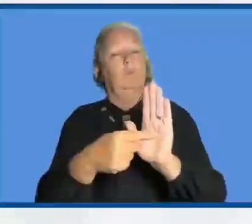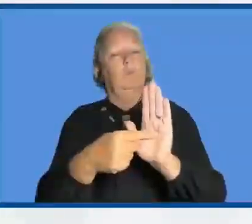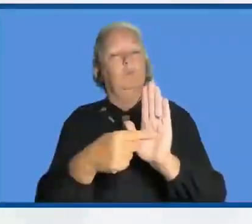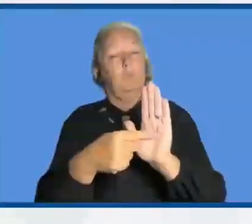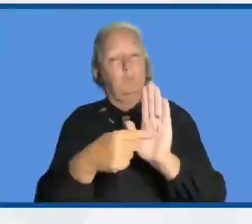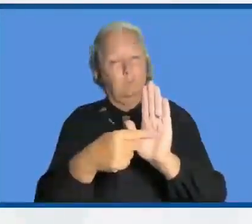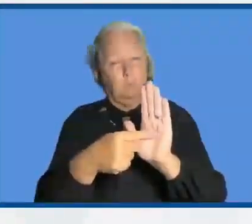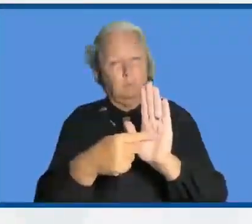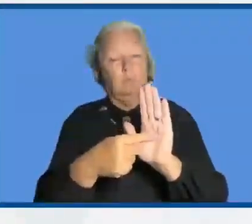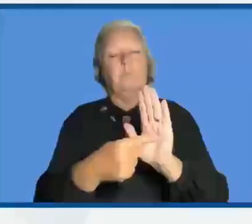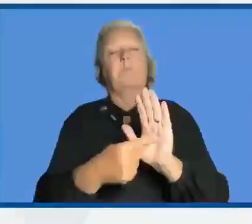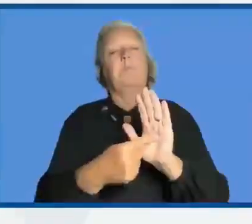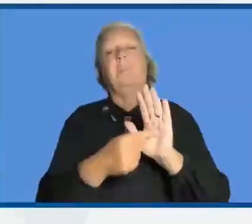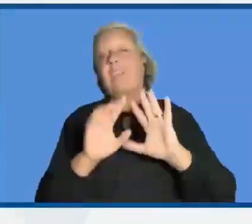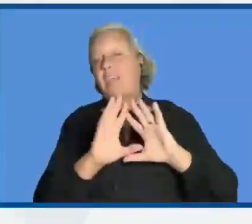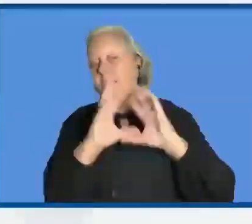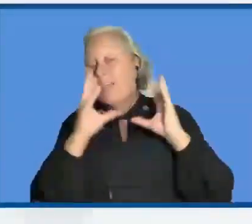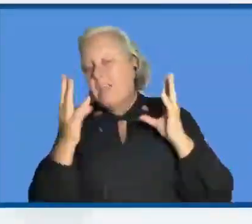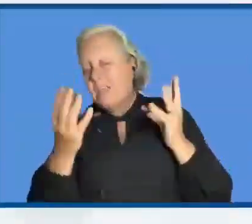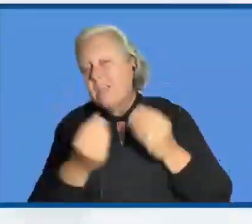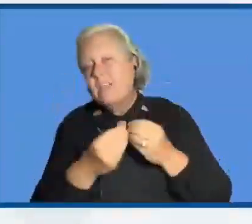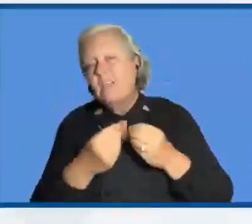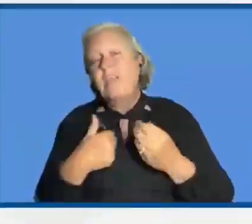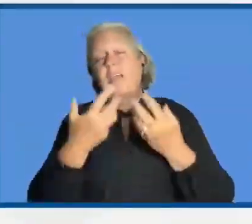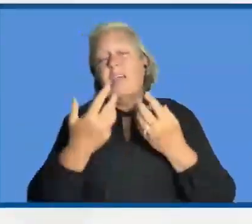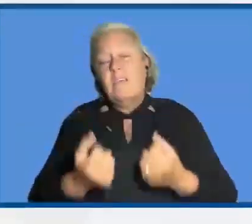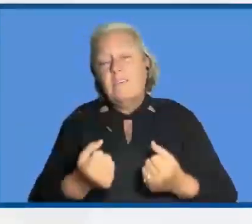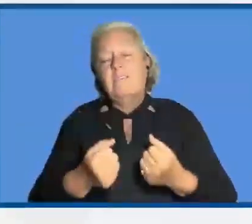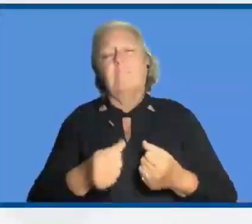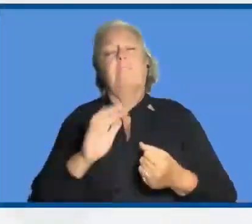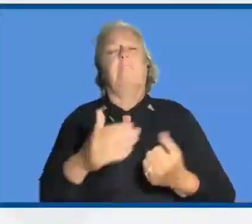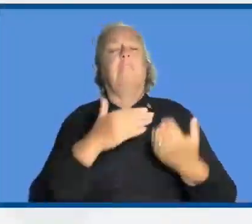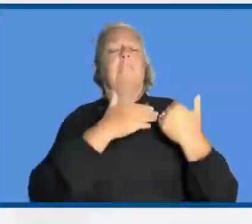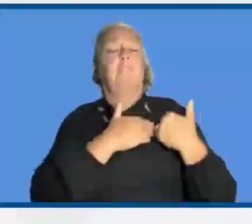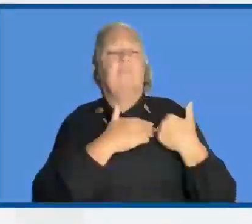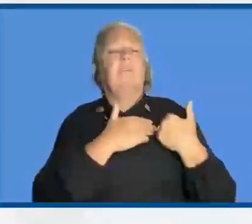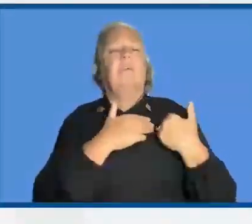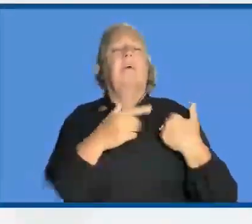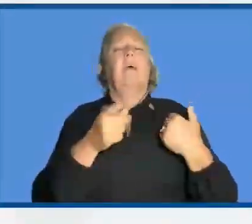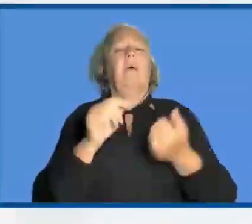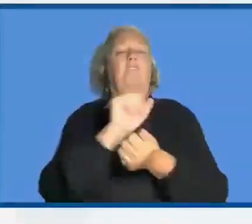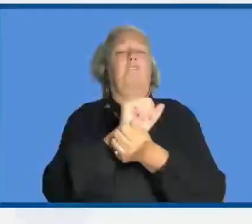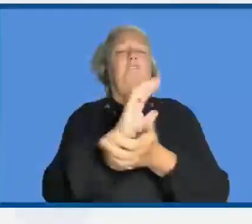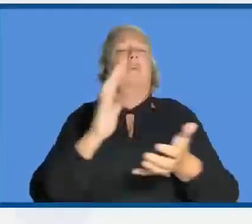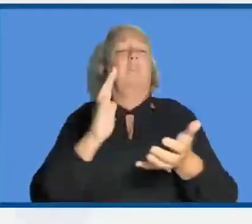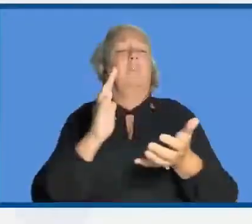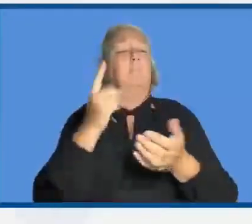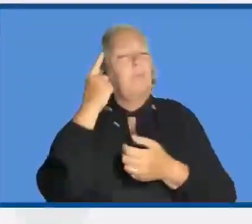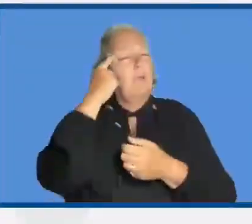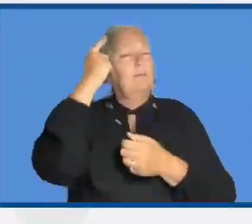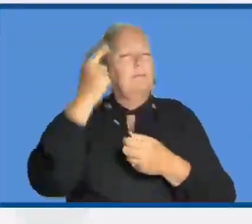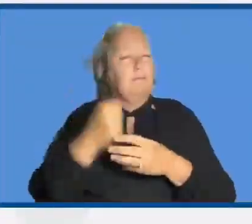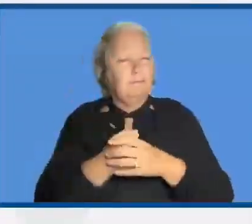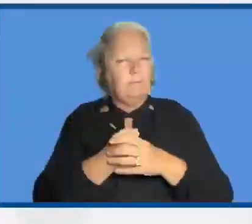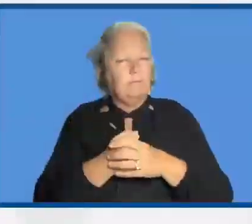everything that we had as a responsible freedom concept, to keep listening